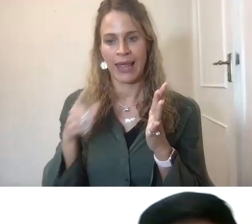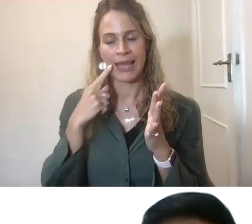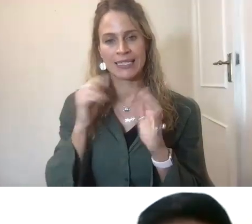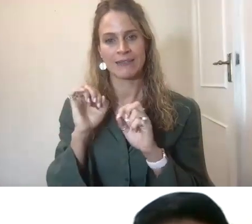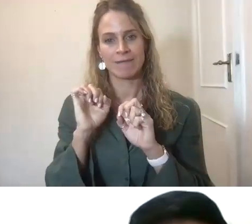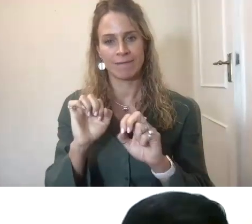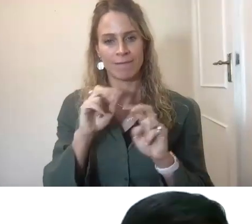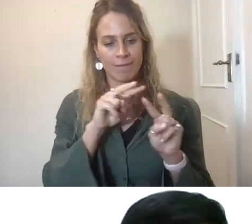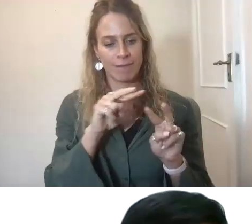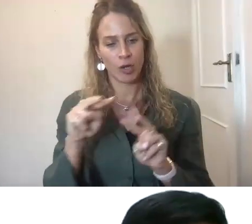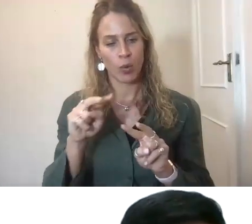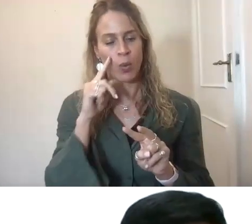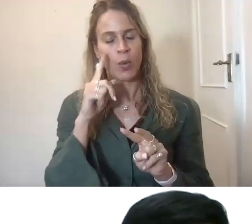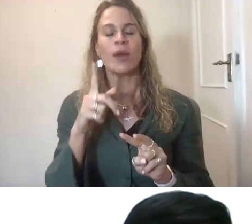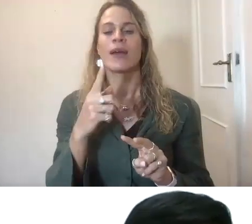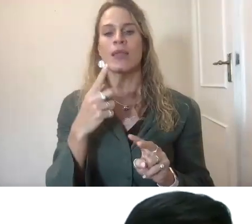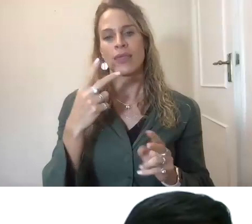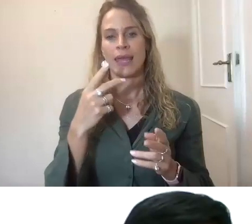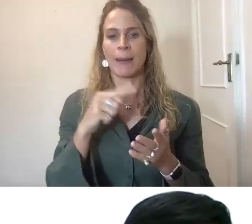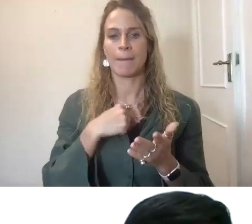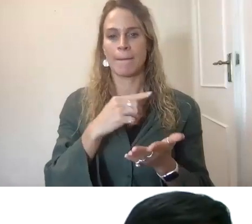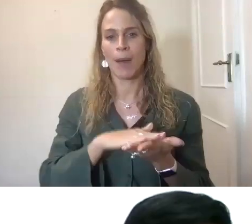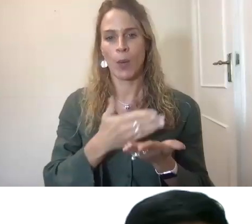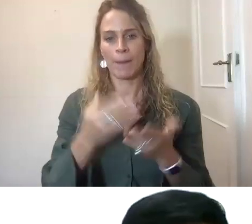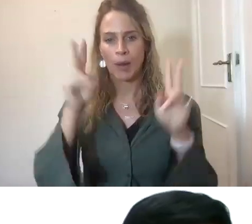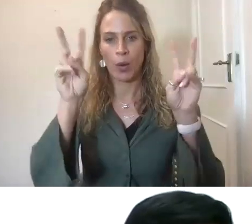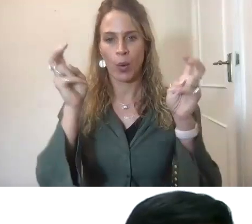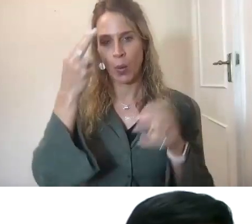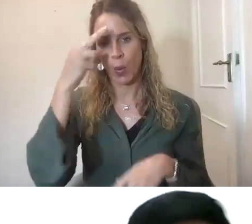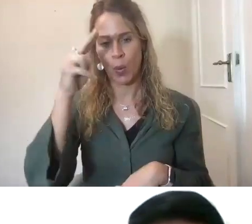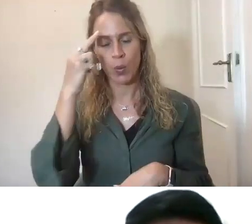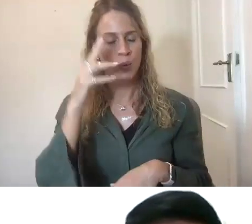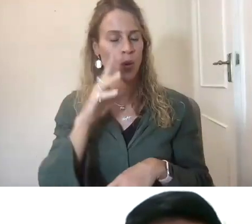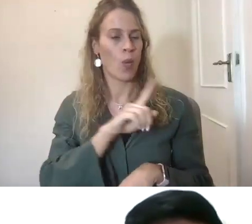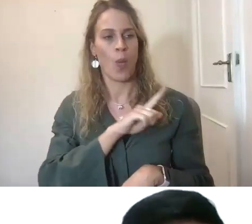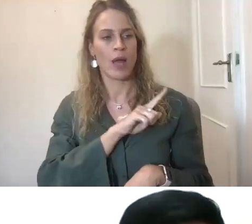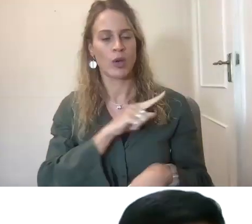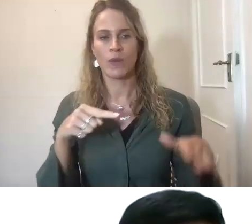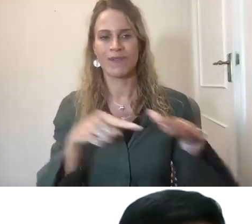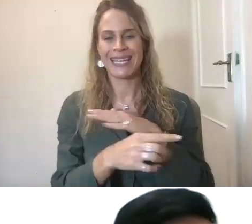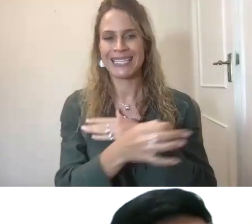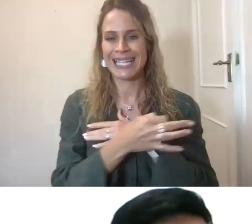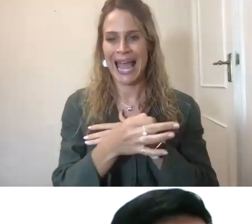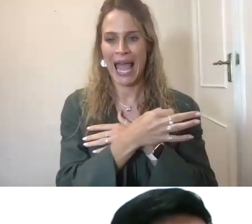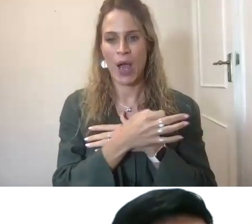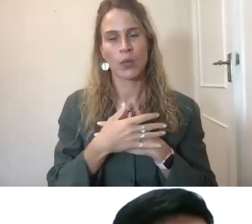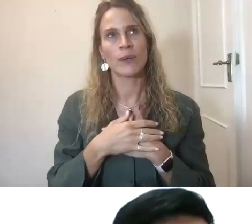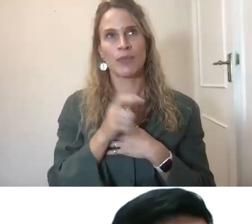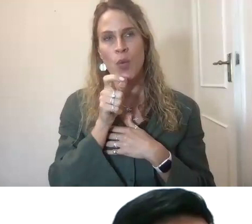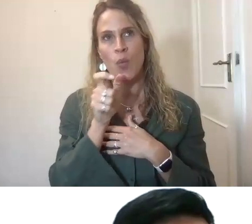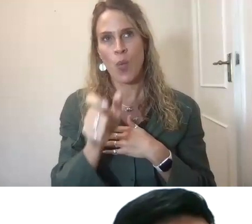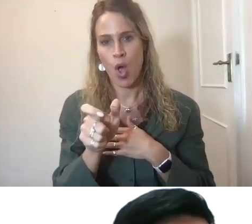Why don't you flee the town? So the word is, in Filipino, the word is, I think, likas, which actually